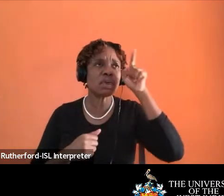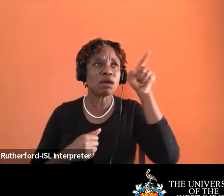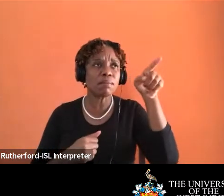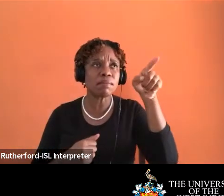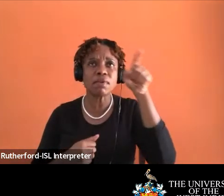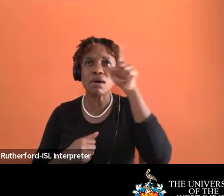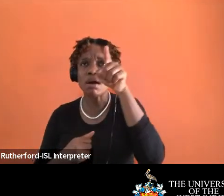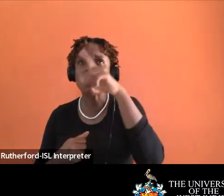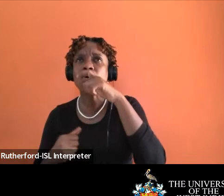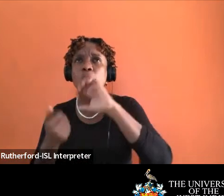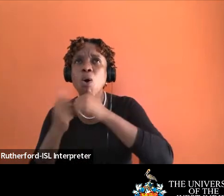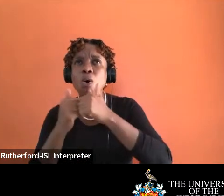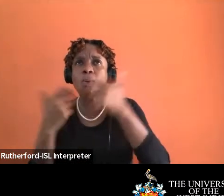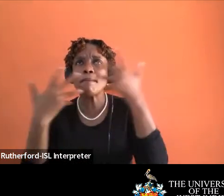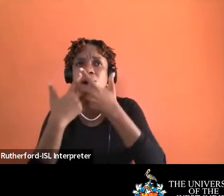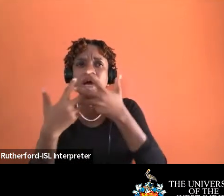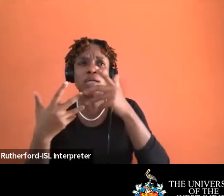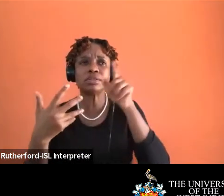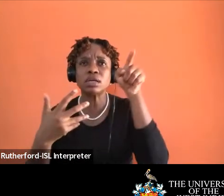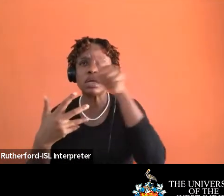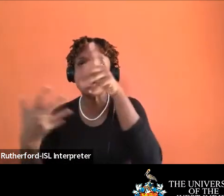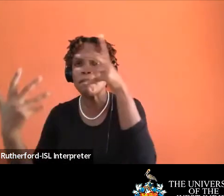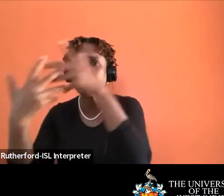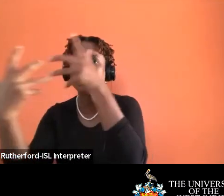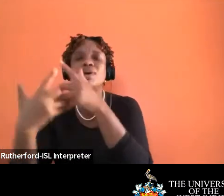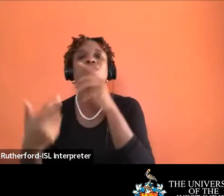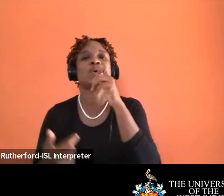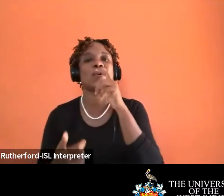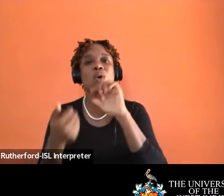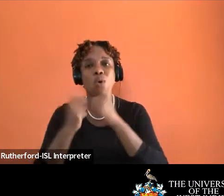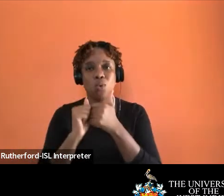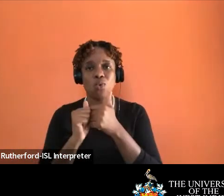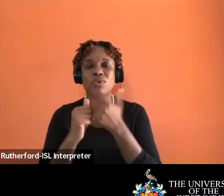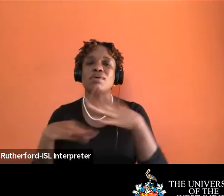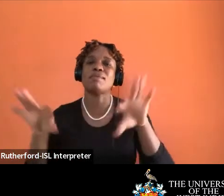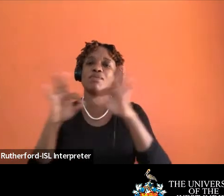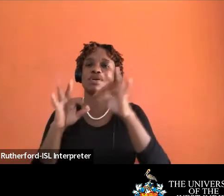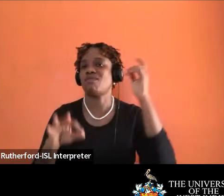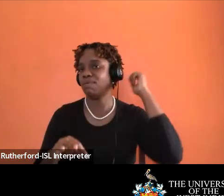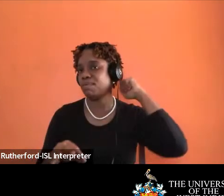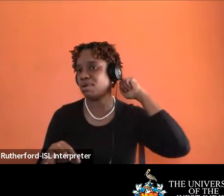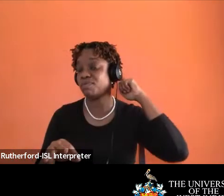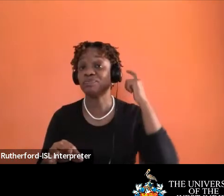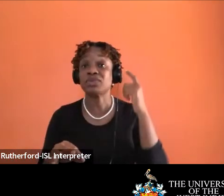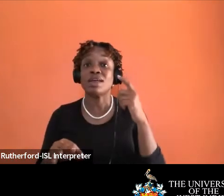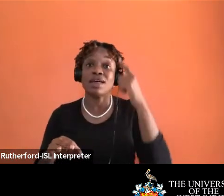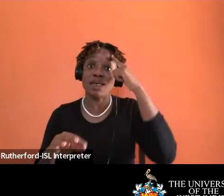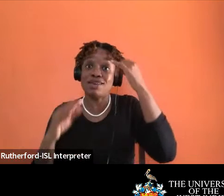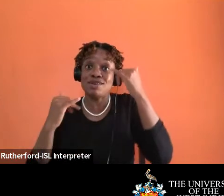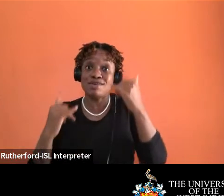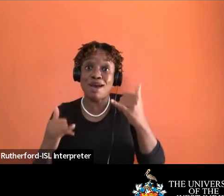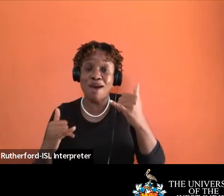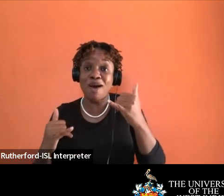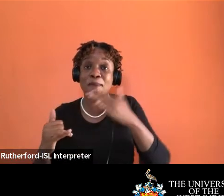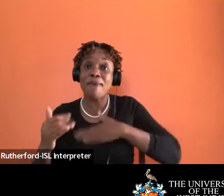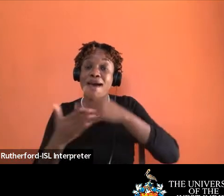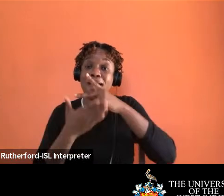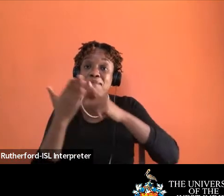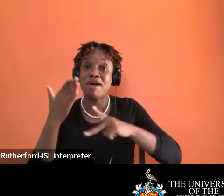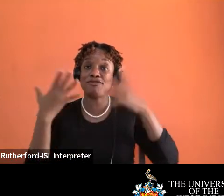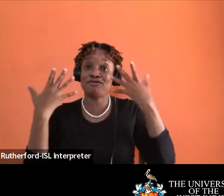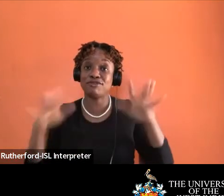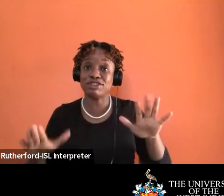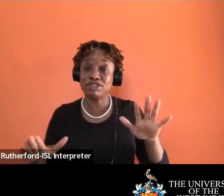for. So thank you very much for that. At this time, I believe my session is ended. And so I'll hand back